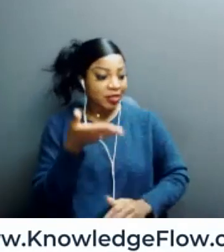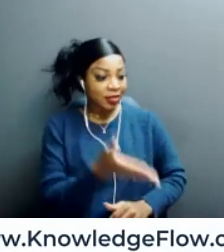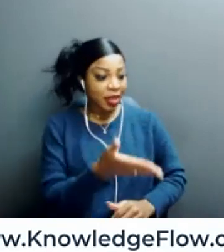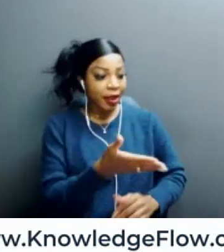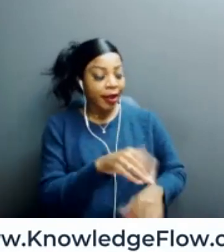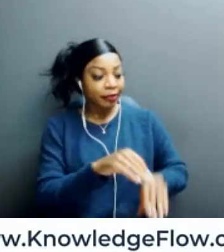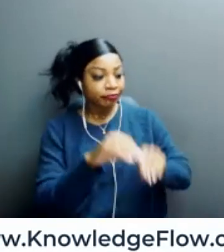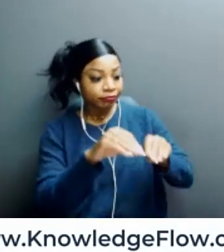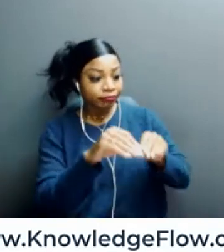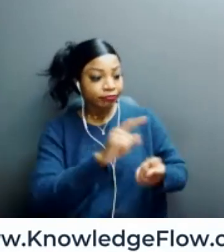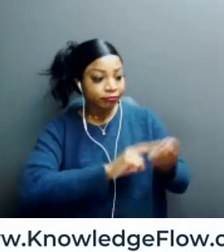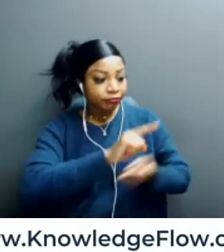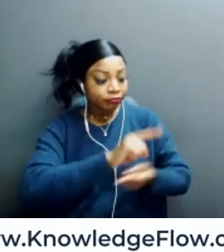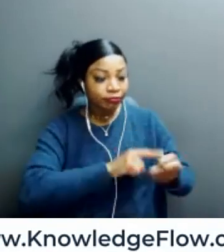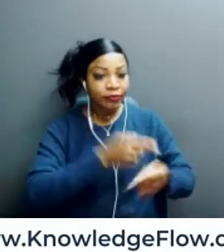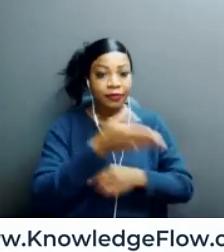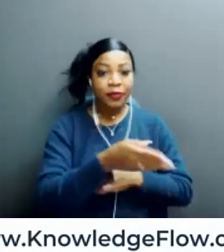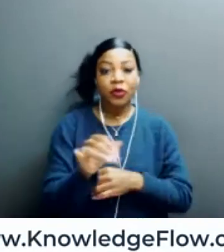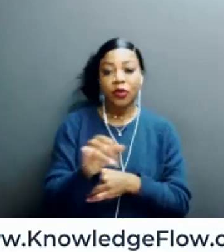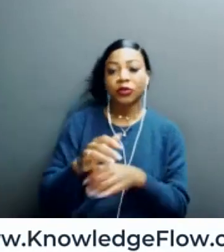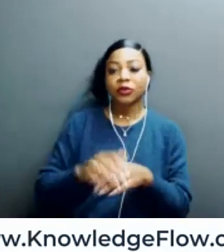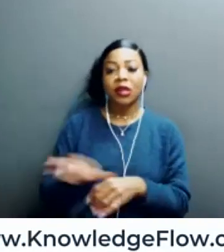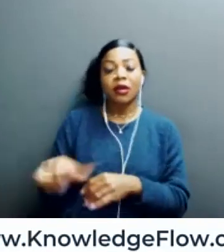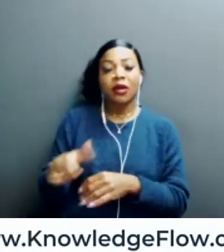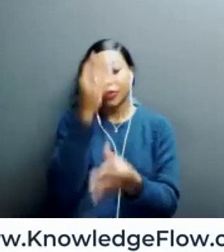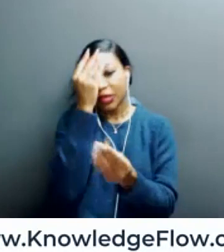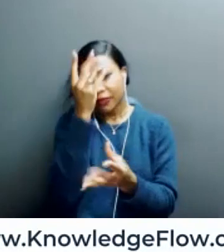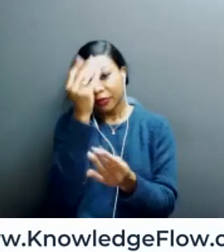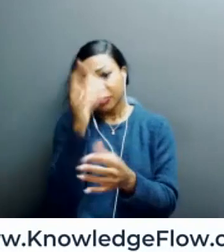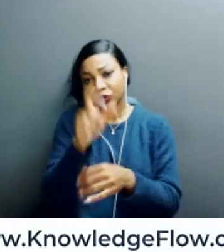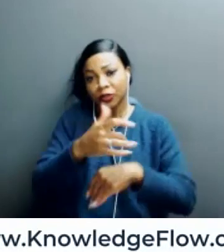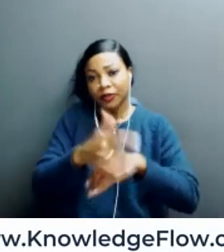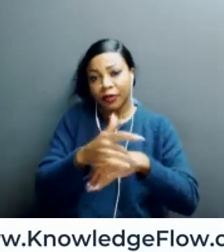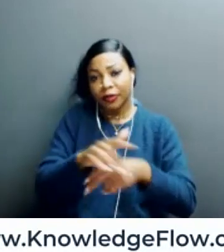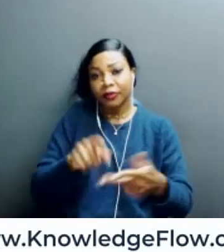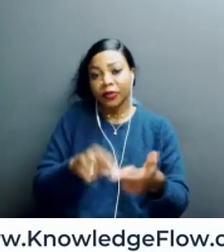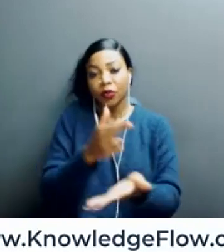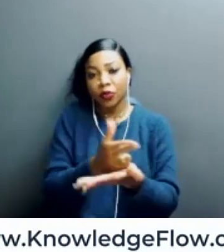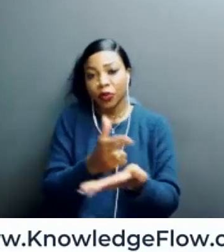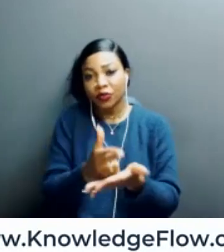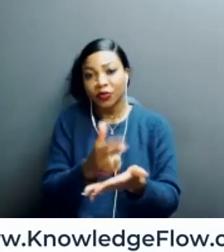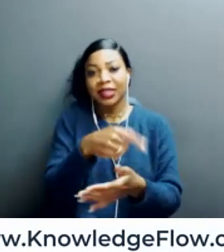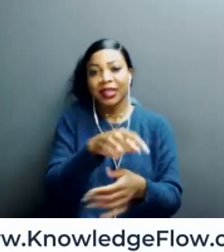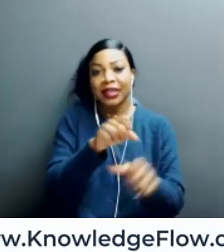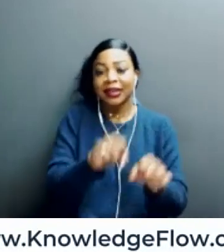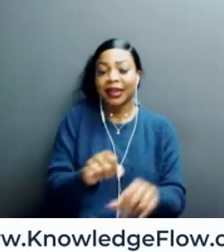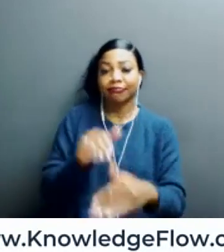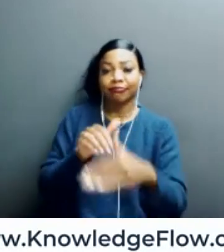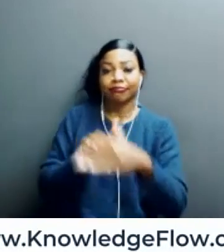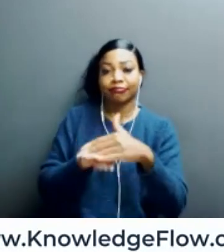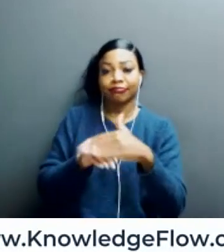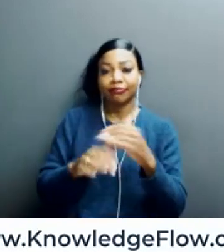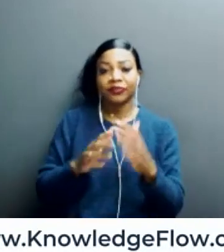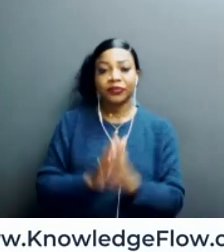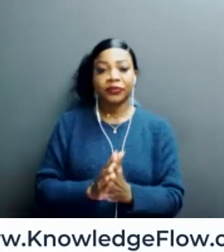have all kinds of information uh and and um resources that they can return to so it was about like really